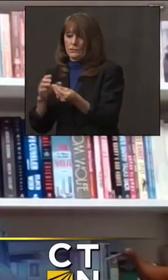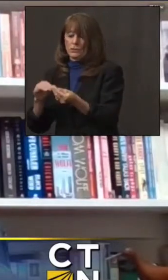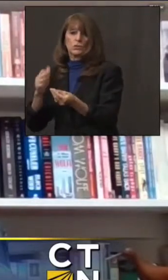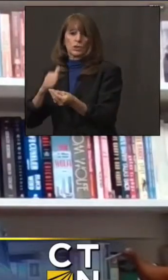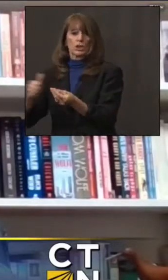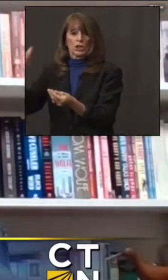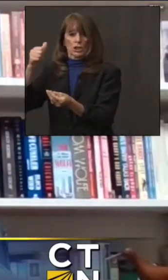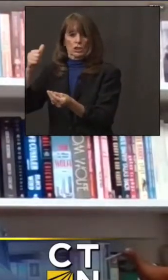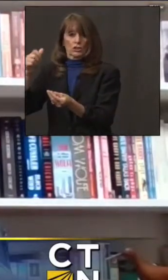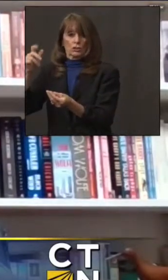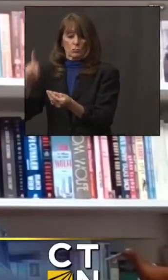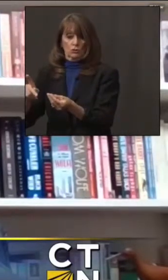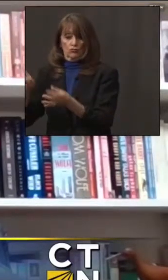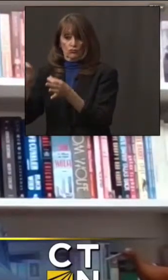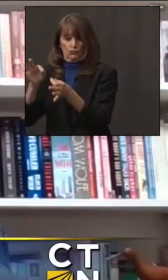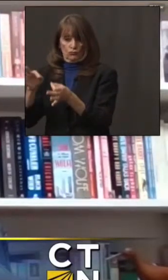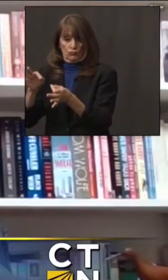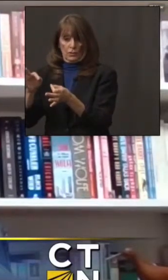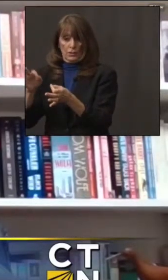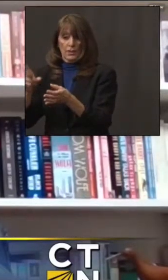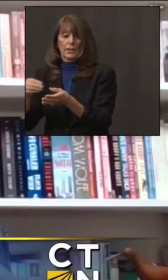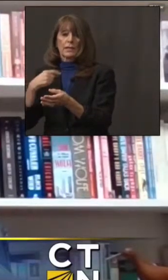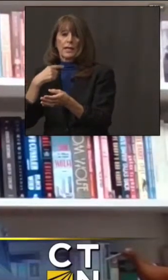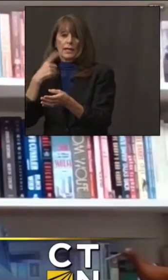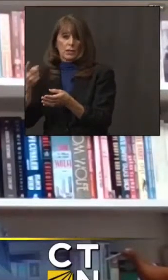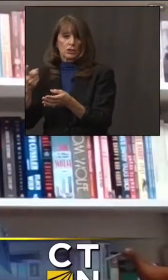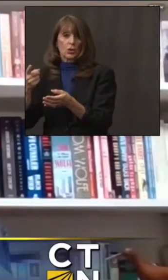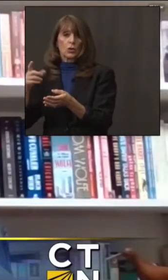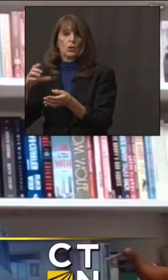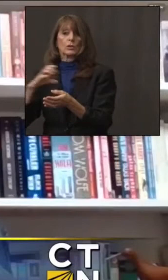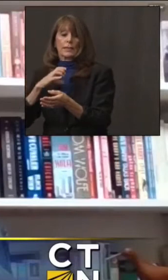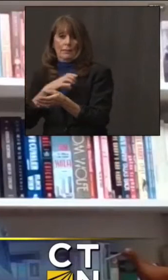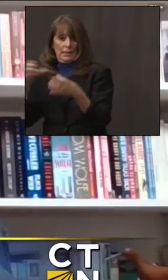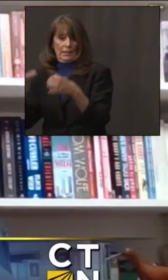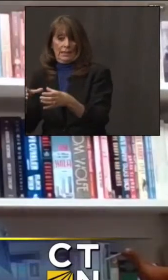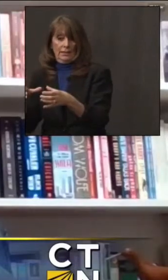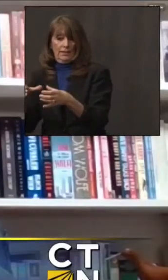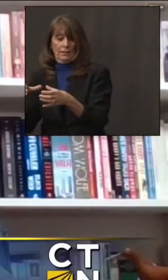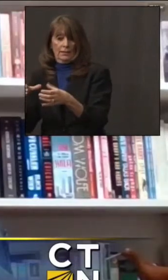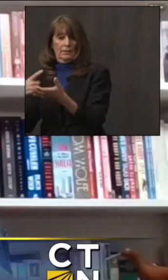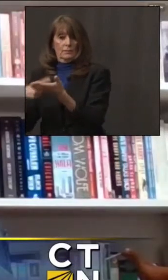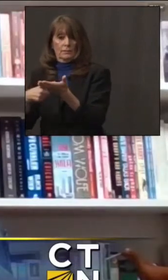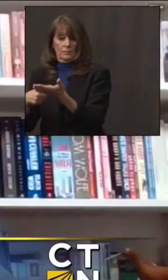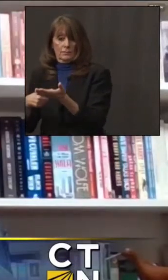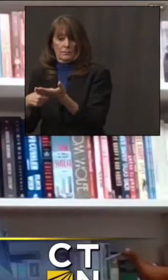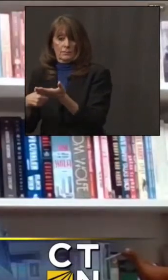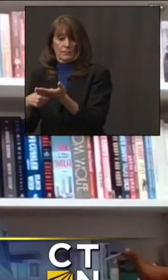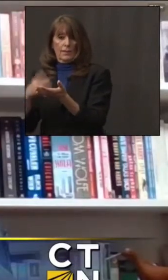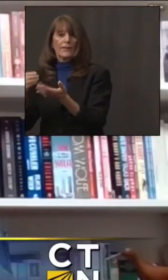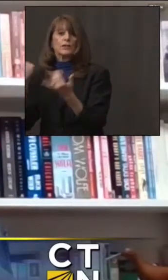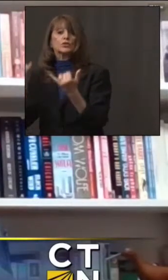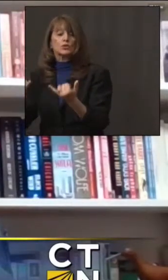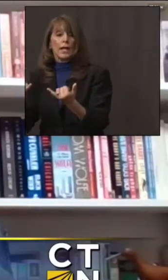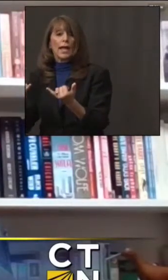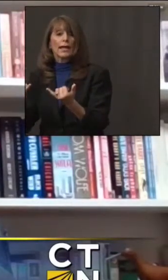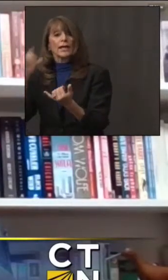chairs and shared with the rest of the main advisory committee and then transmitted to the governor today.